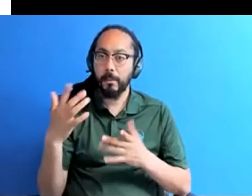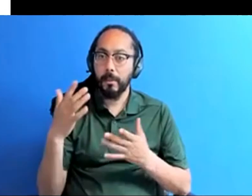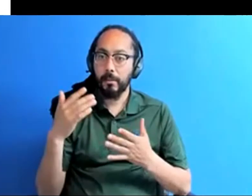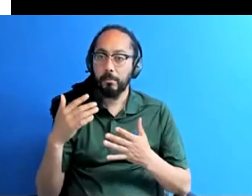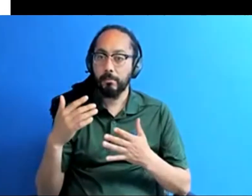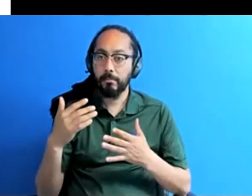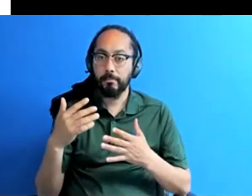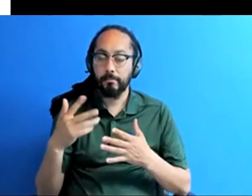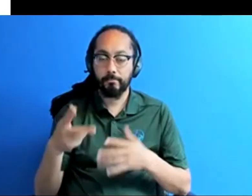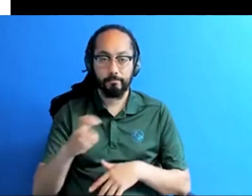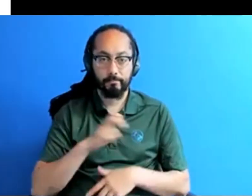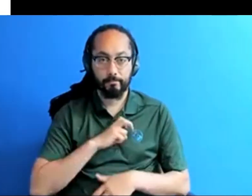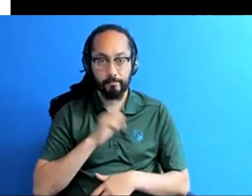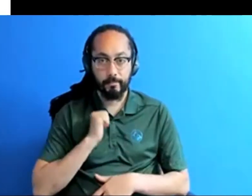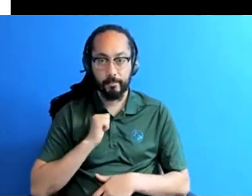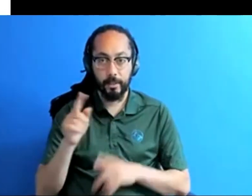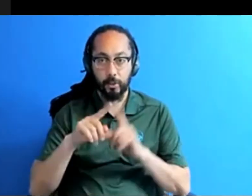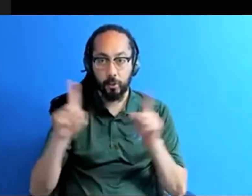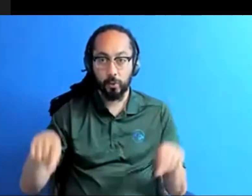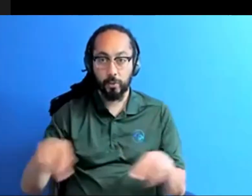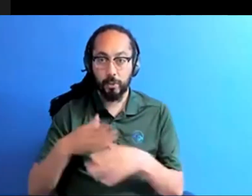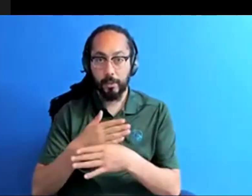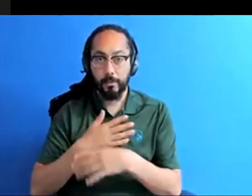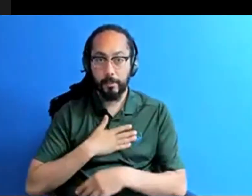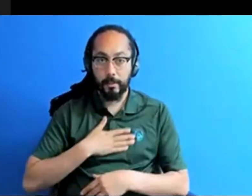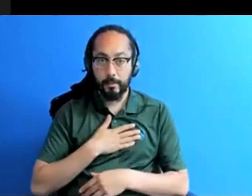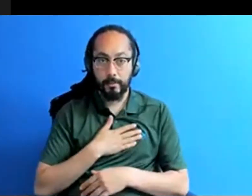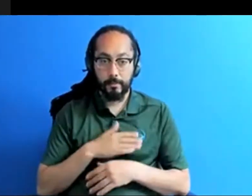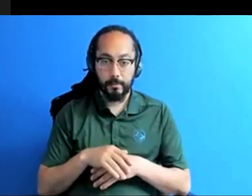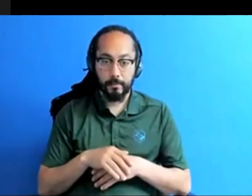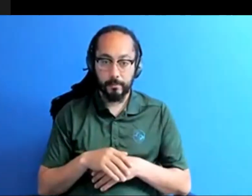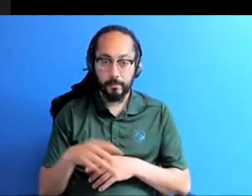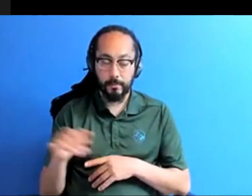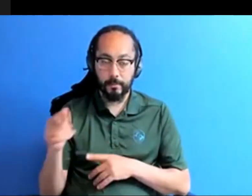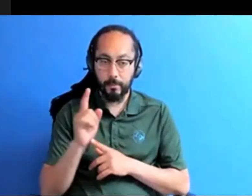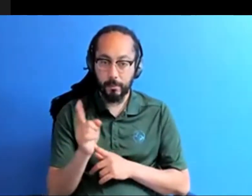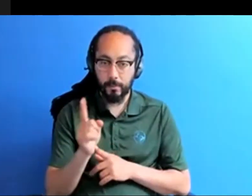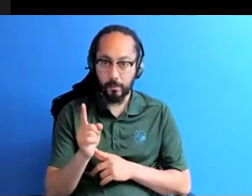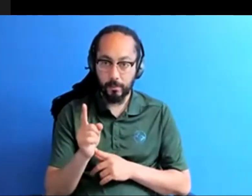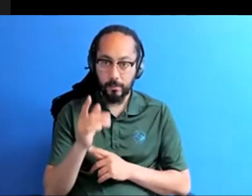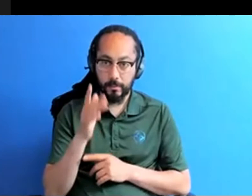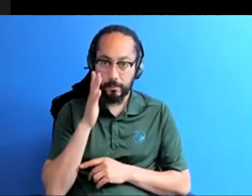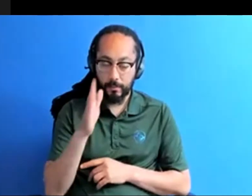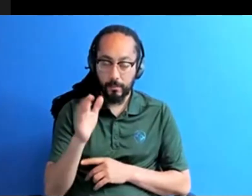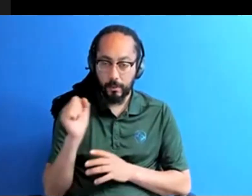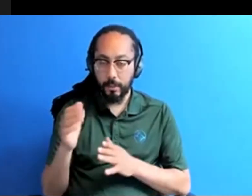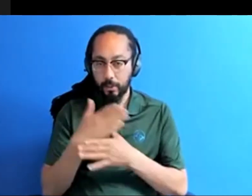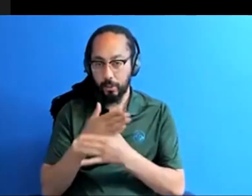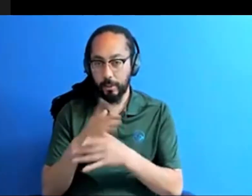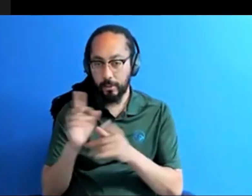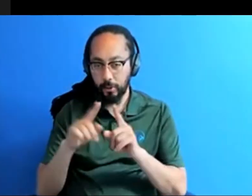second? Is that possible? Yeah, just give me a moment and you'll be able to share the screen.